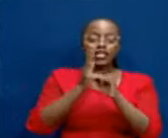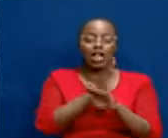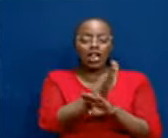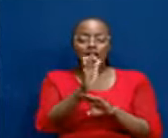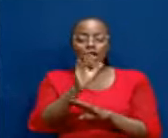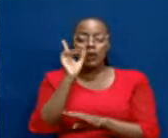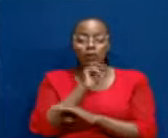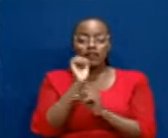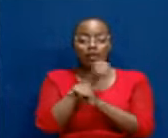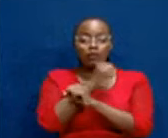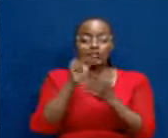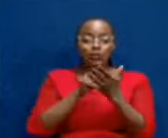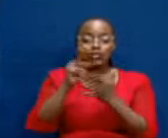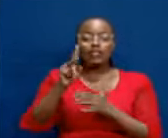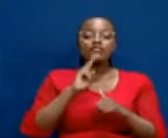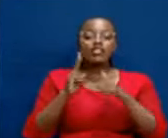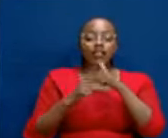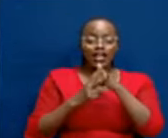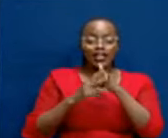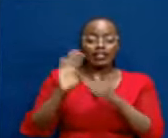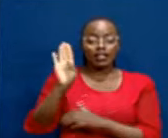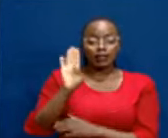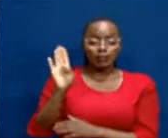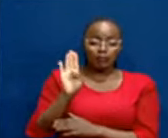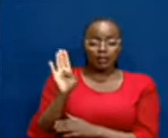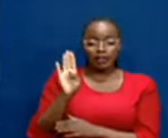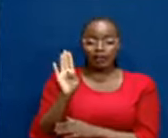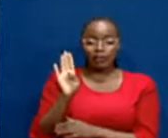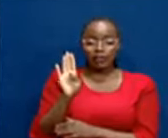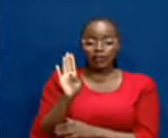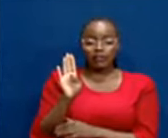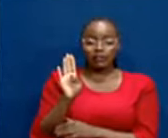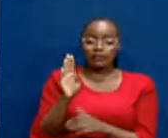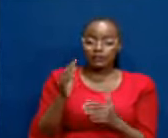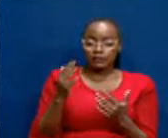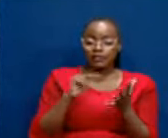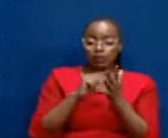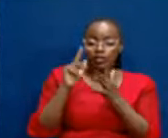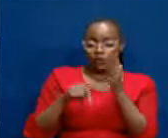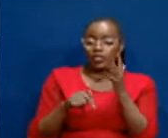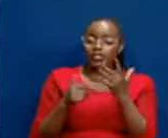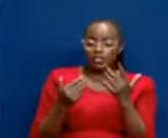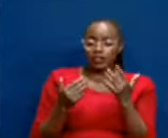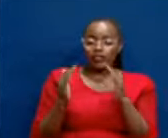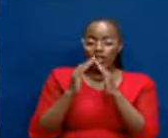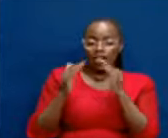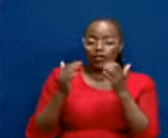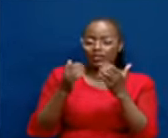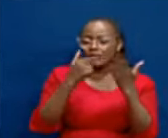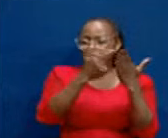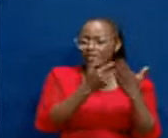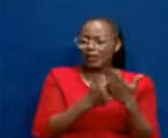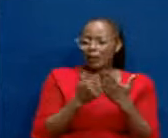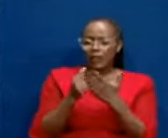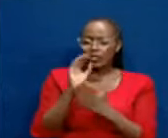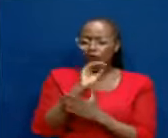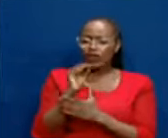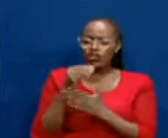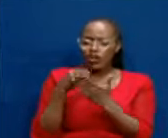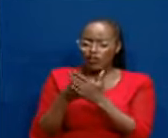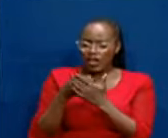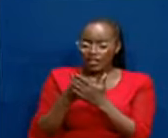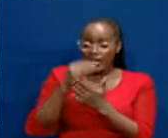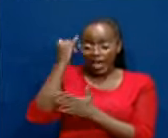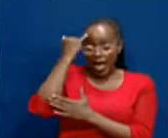be unable to pay out 700 billion shillings. So basically, the housing need, we don't debate. Your financing model,